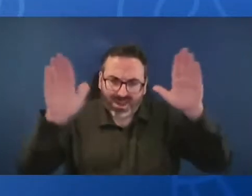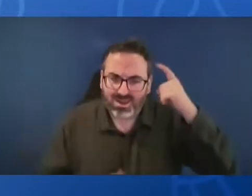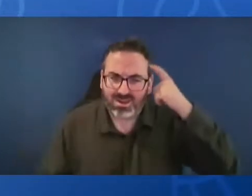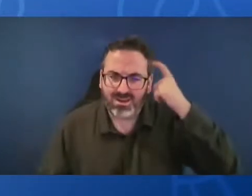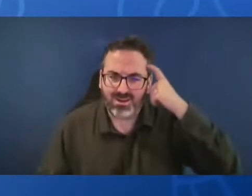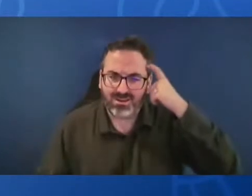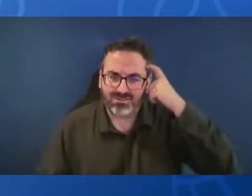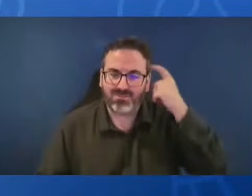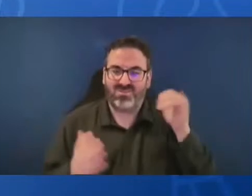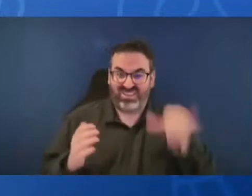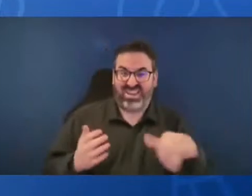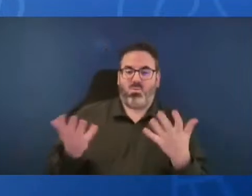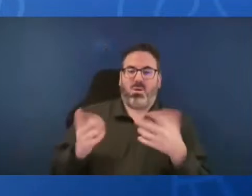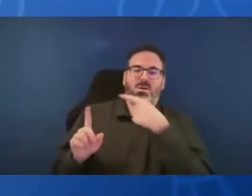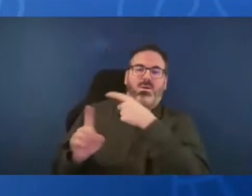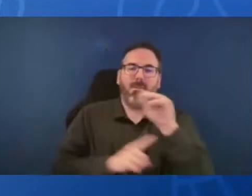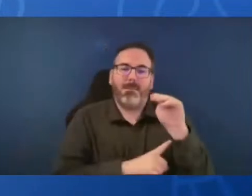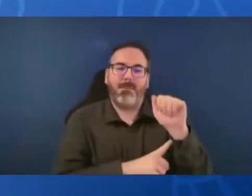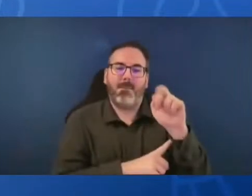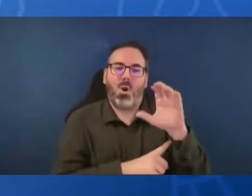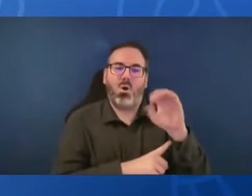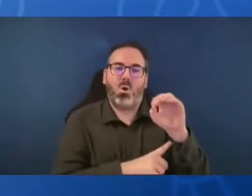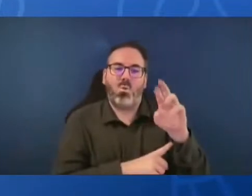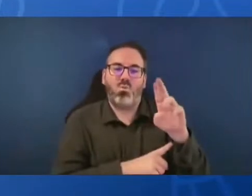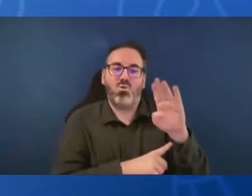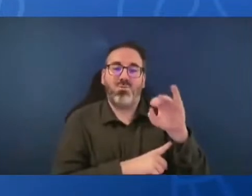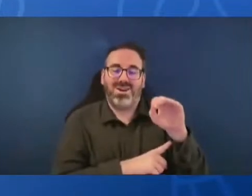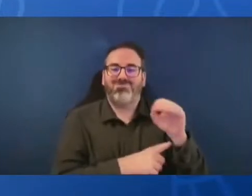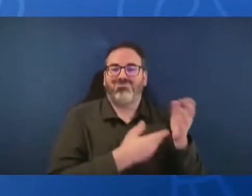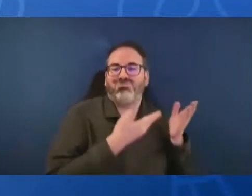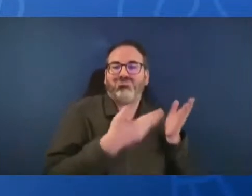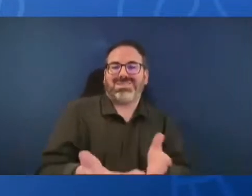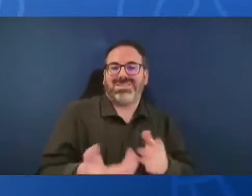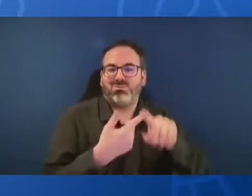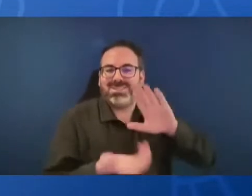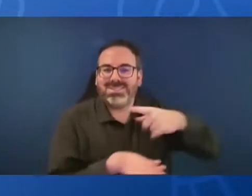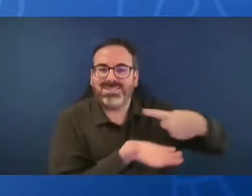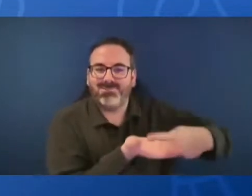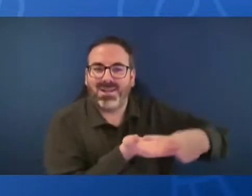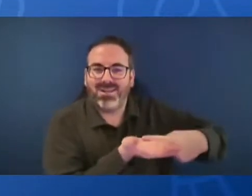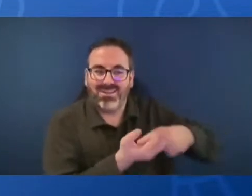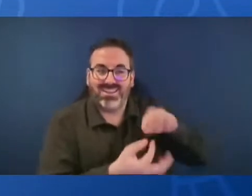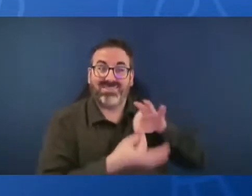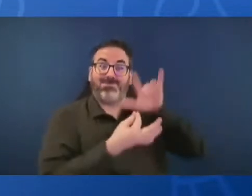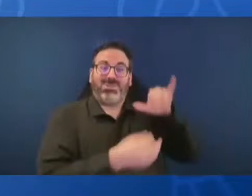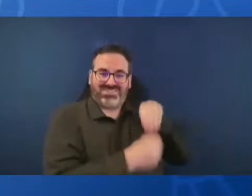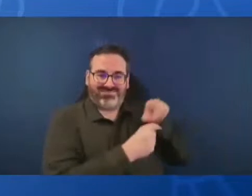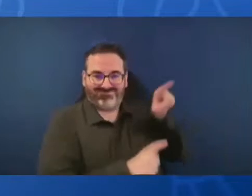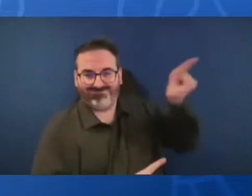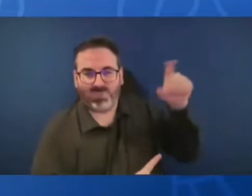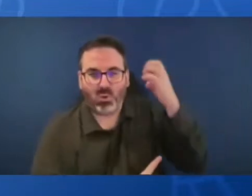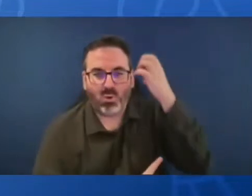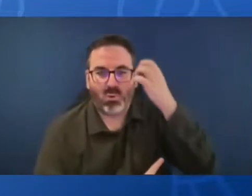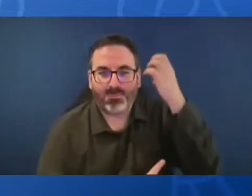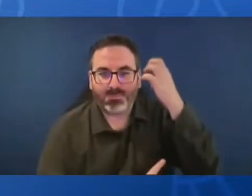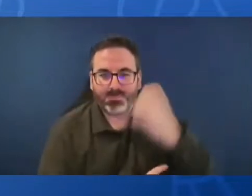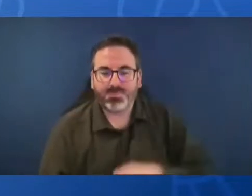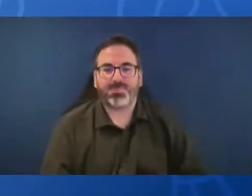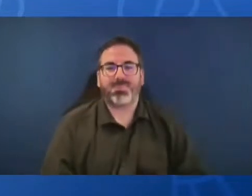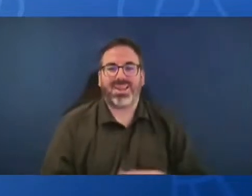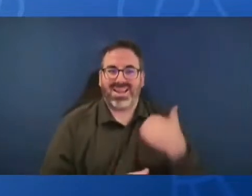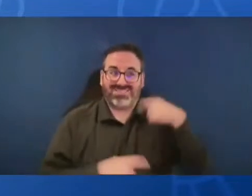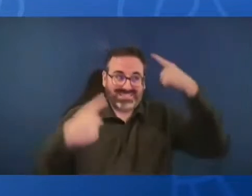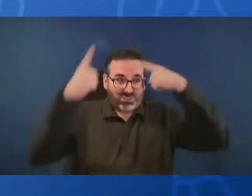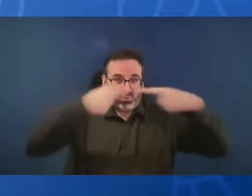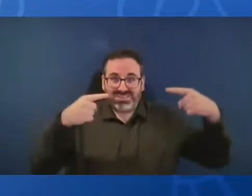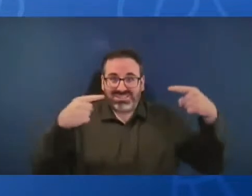disagreements. We will, and he expects to, win people over based on the merits of the arguments that we continue to make every day. And I'm going to leave it